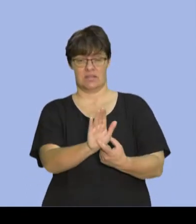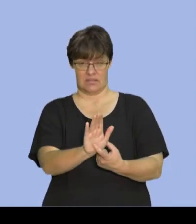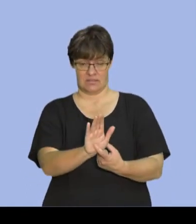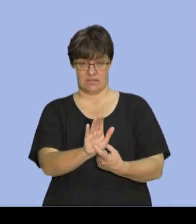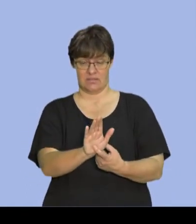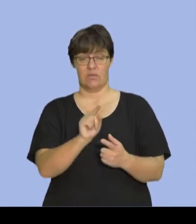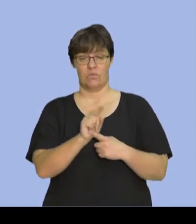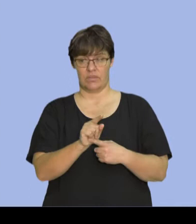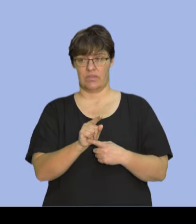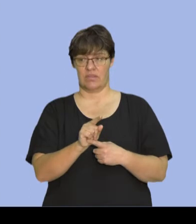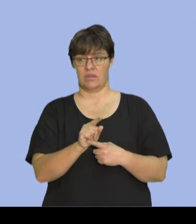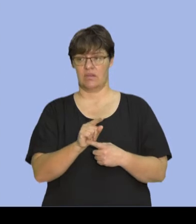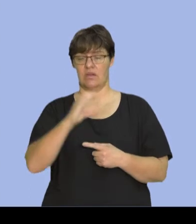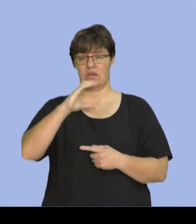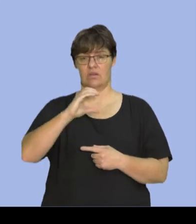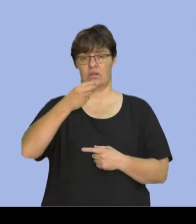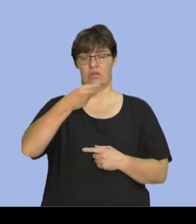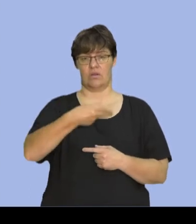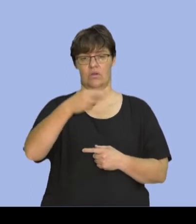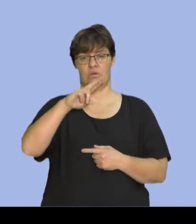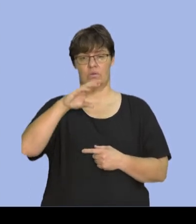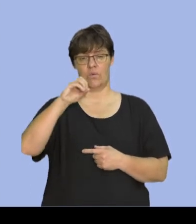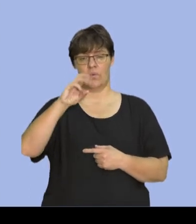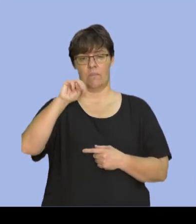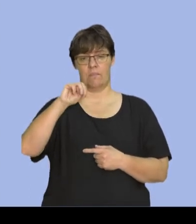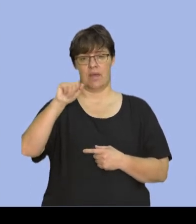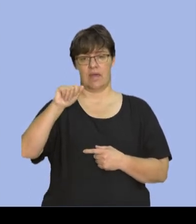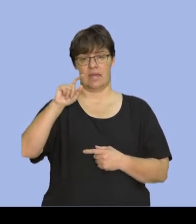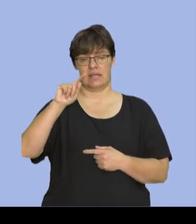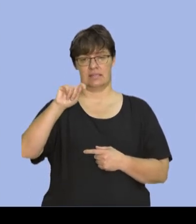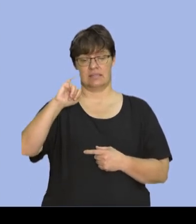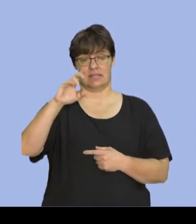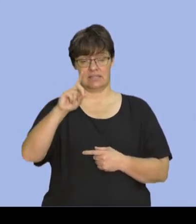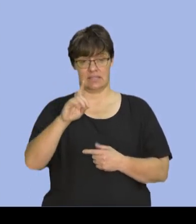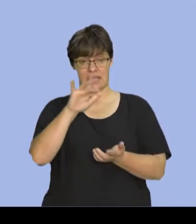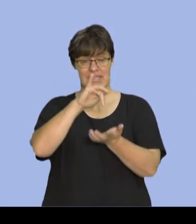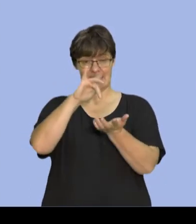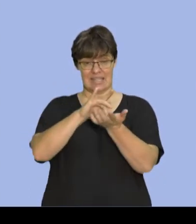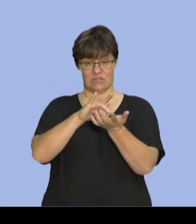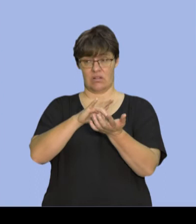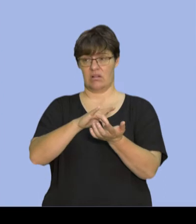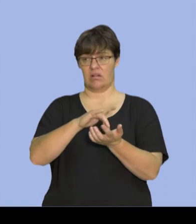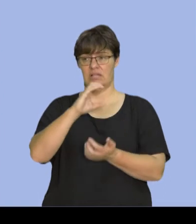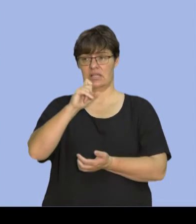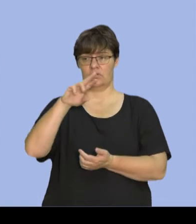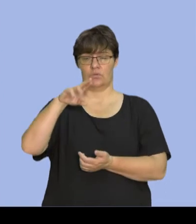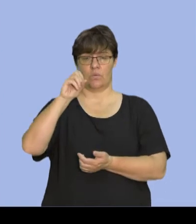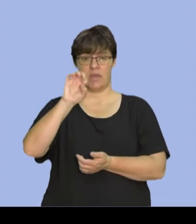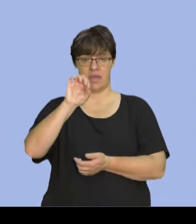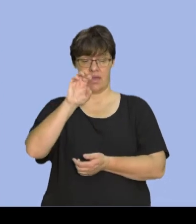with a chromatid being held together by the central centromere.